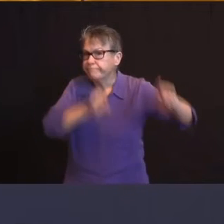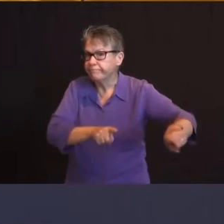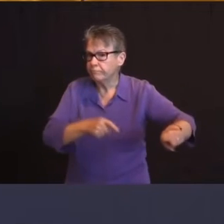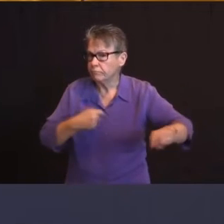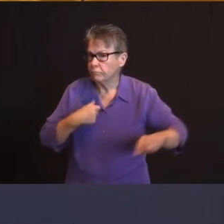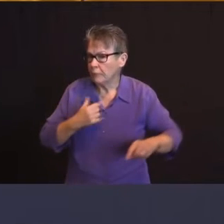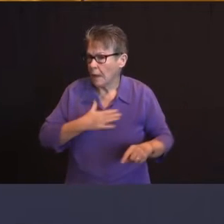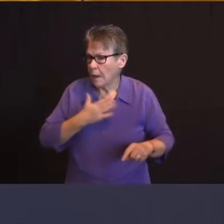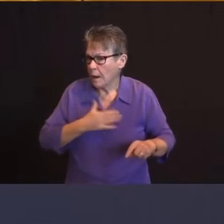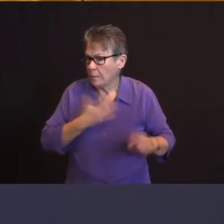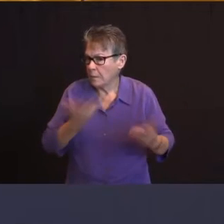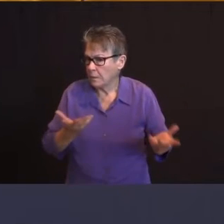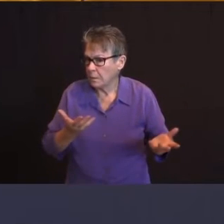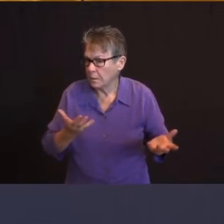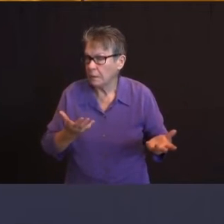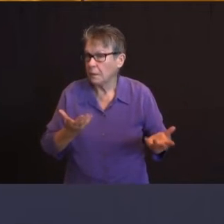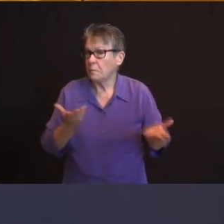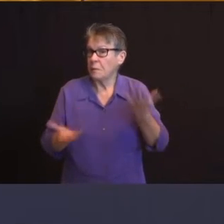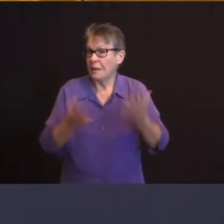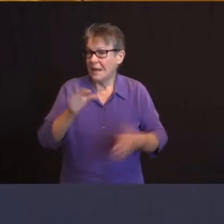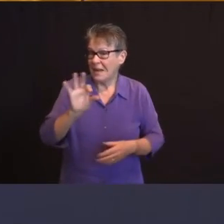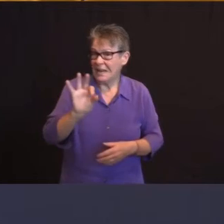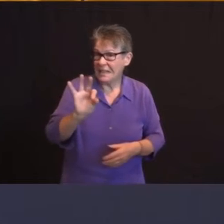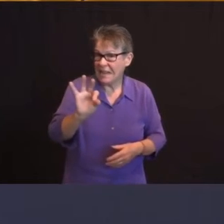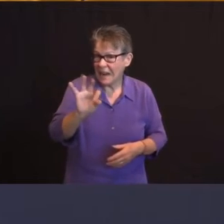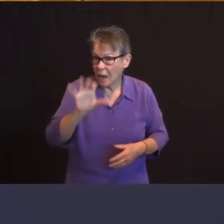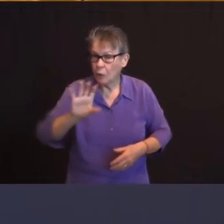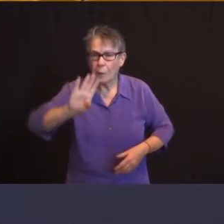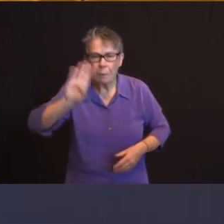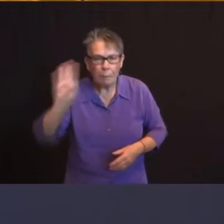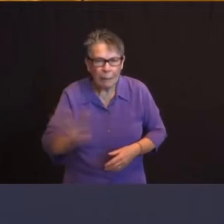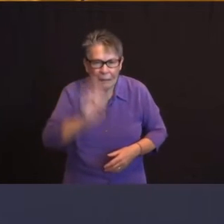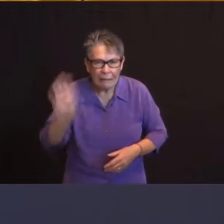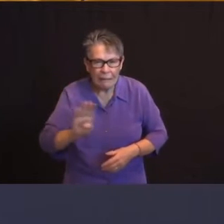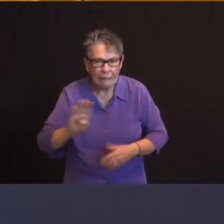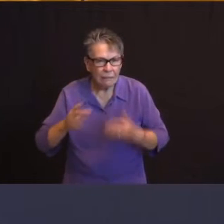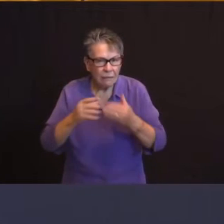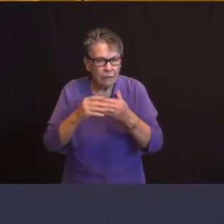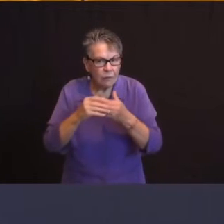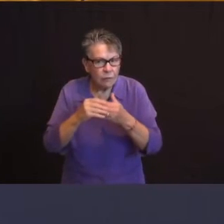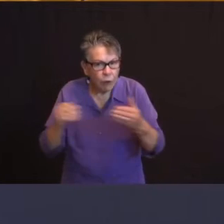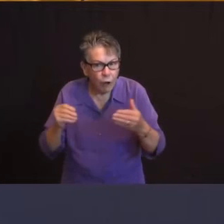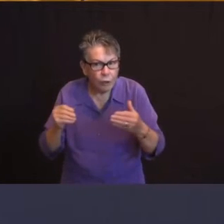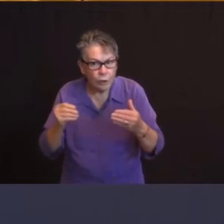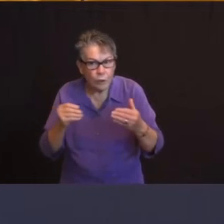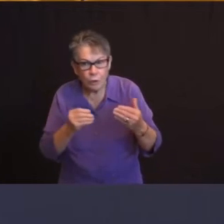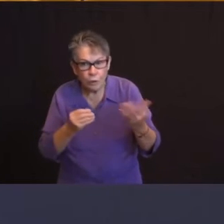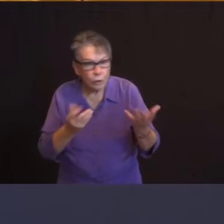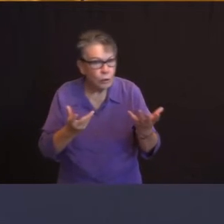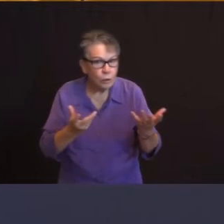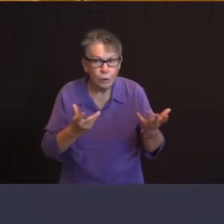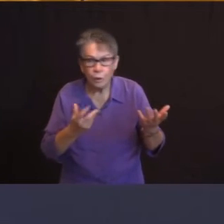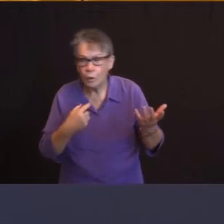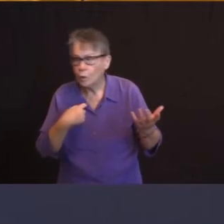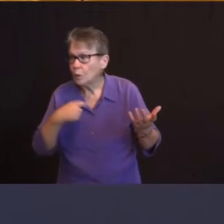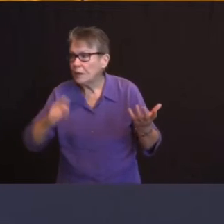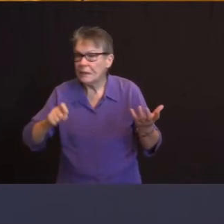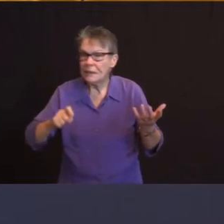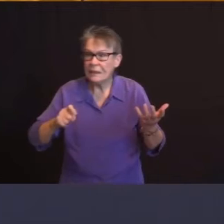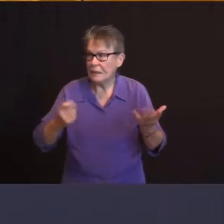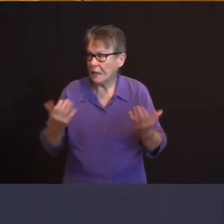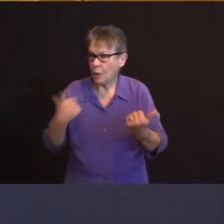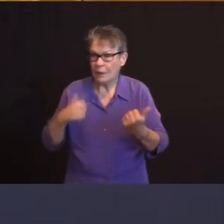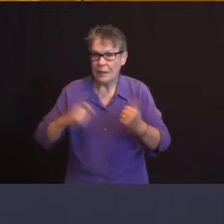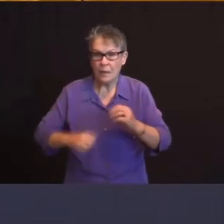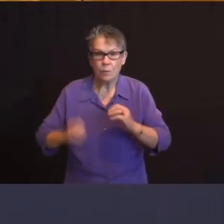fullness of time is measured in a few months here at most, is probably 2 to 3 times that, maybe even 4 times that.